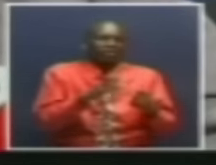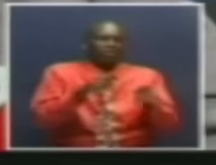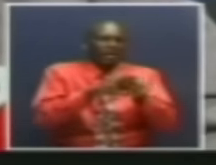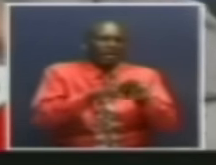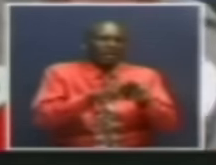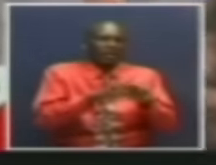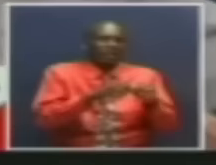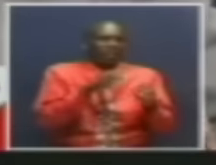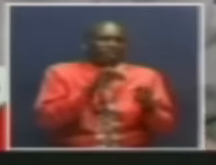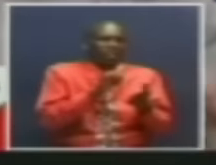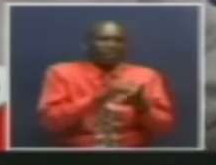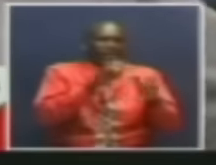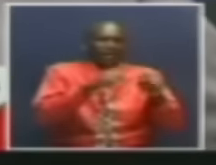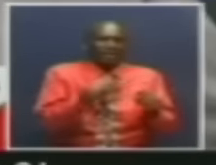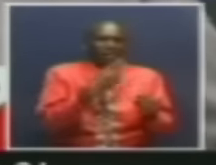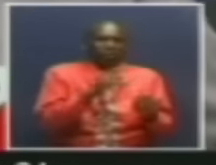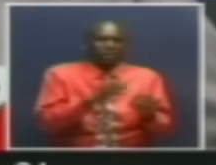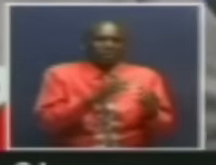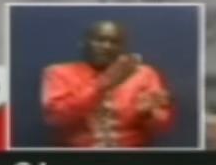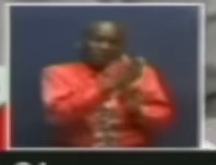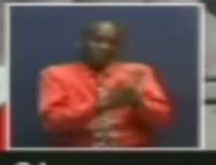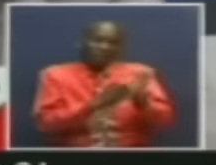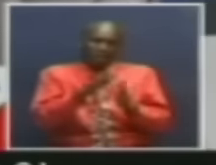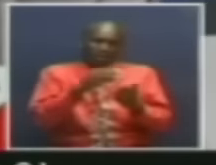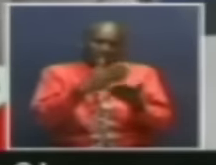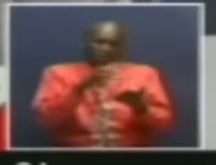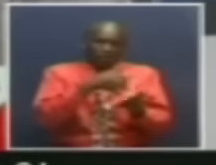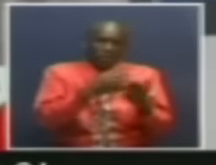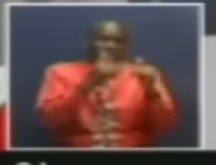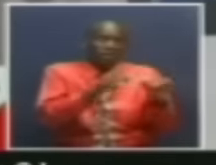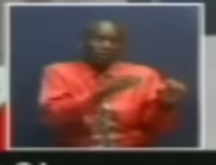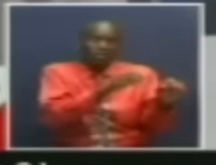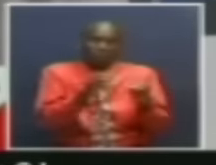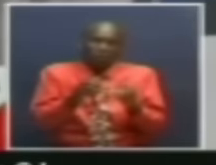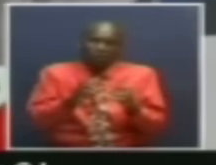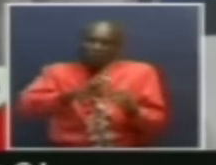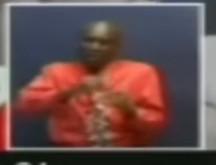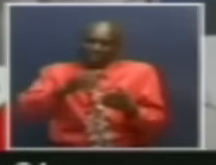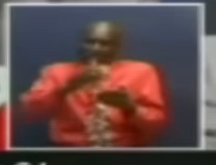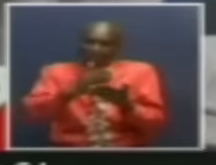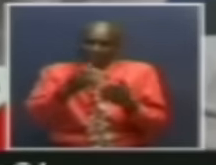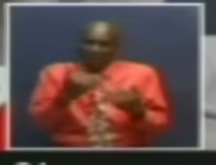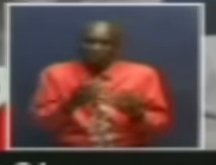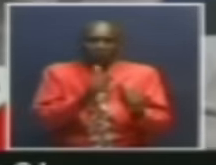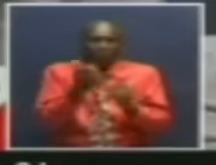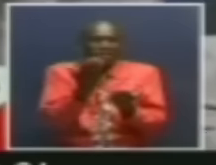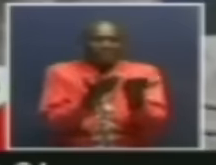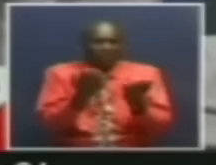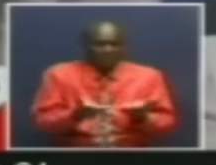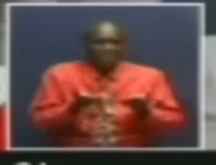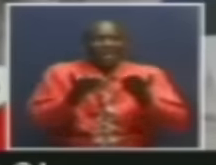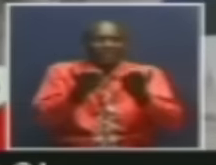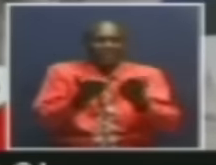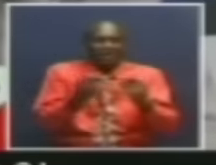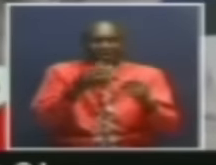of the warehouse part of it. Right. Now we are moving into the retail part of it, which is now service delivery. Mm-hmm. And